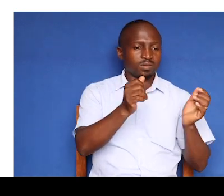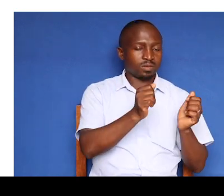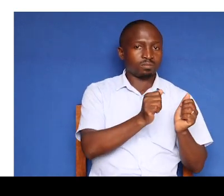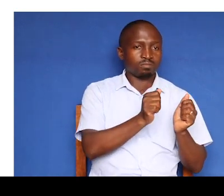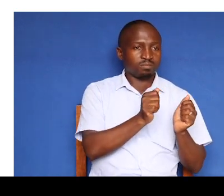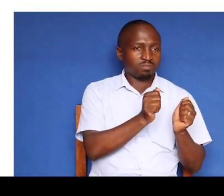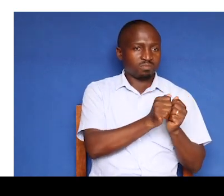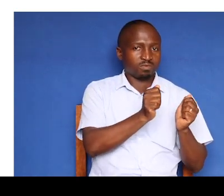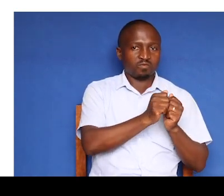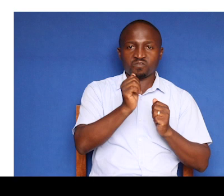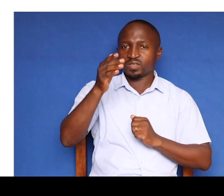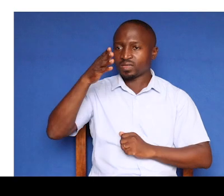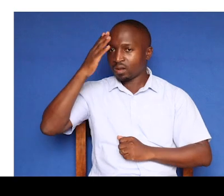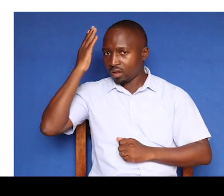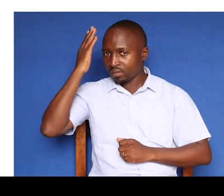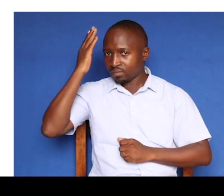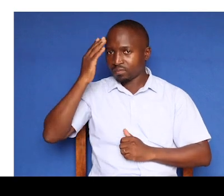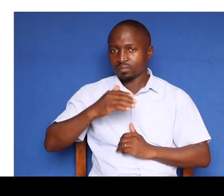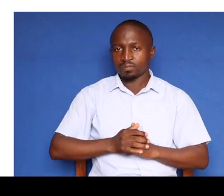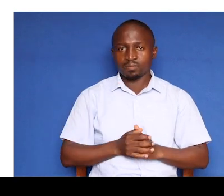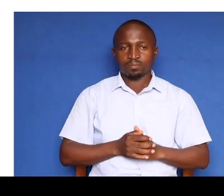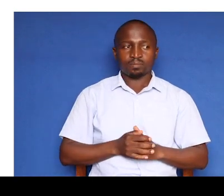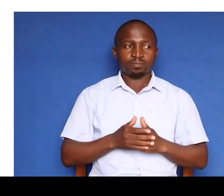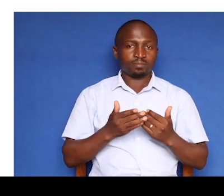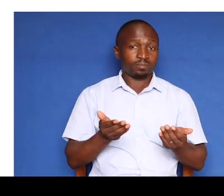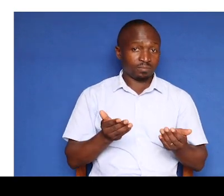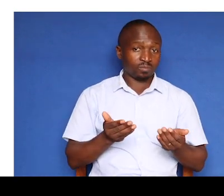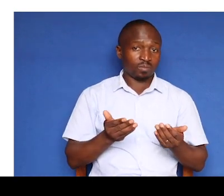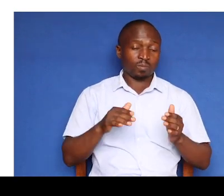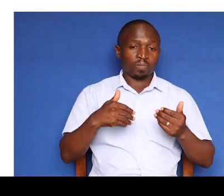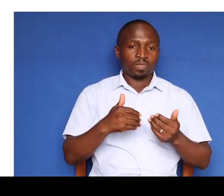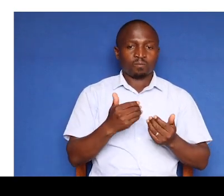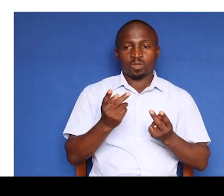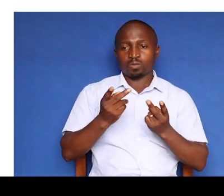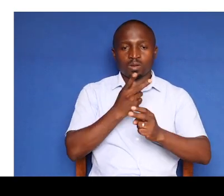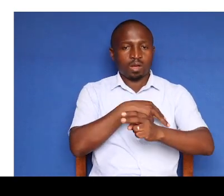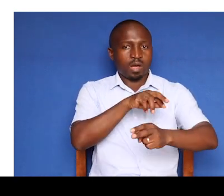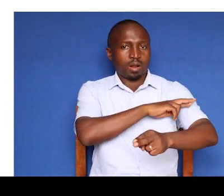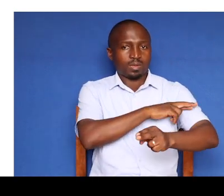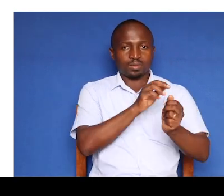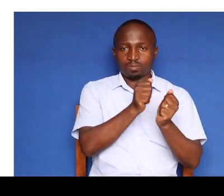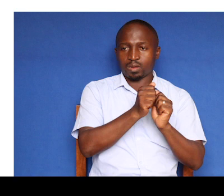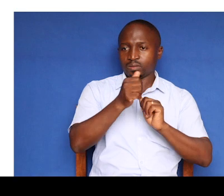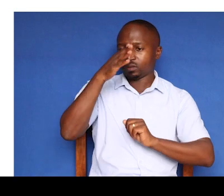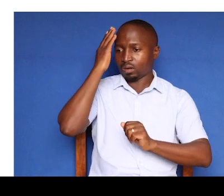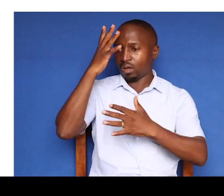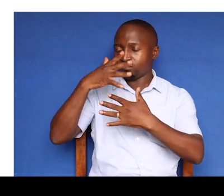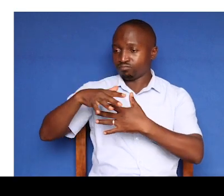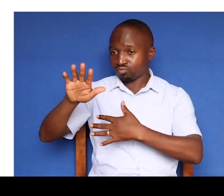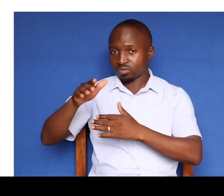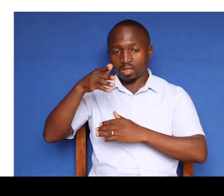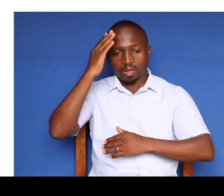properties. Selling of government property or government assets. In this, government may decide to